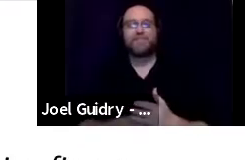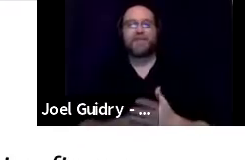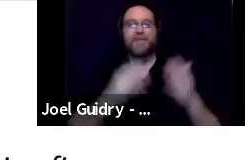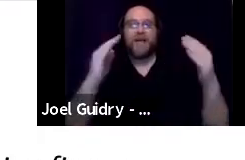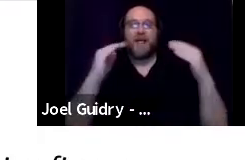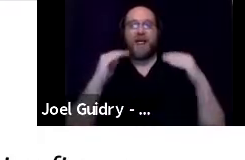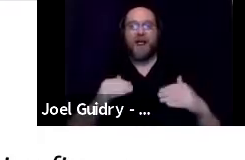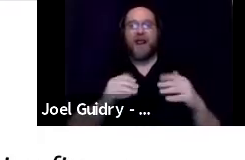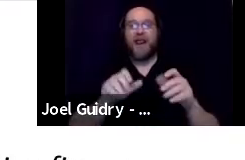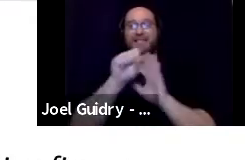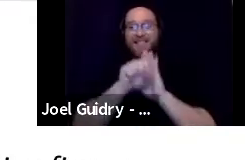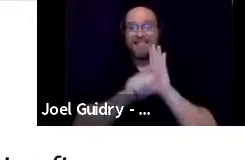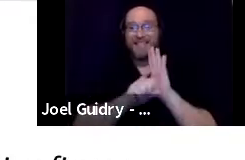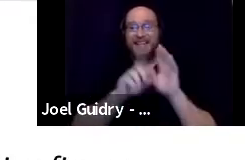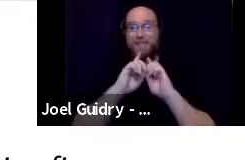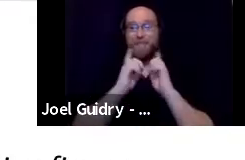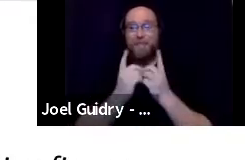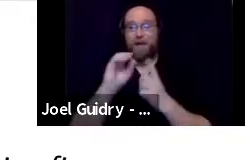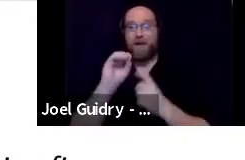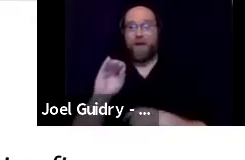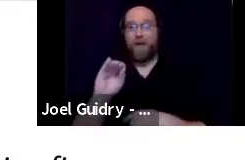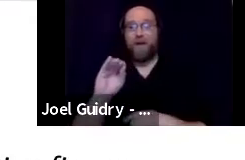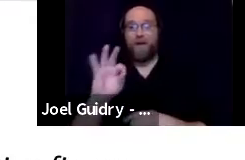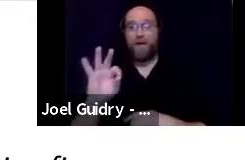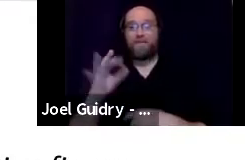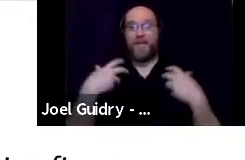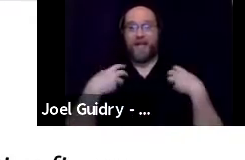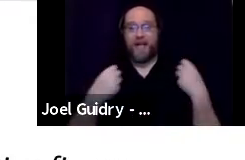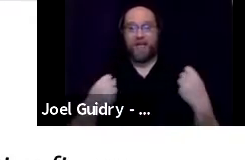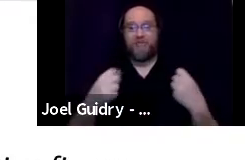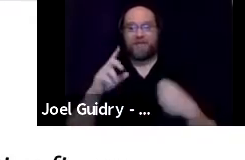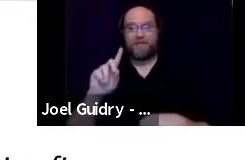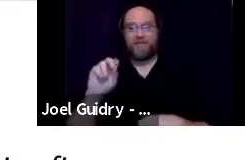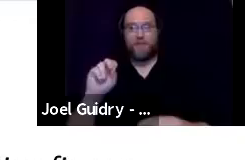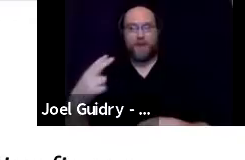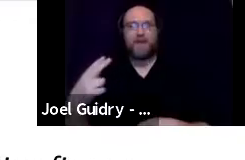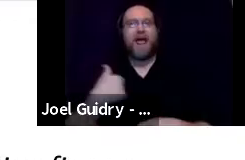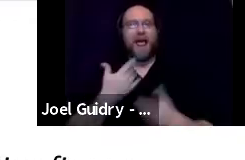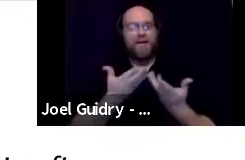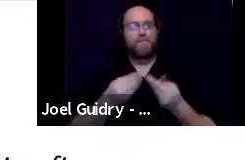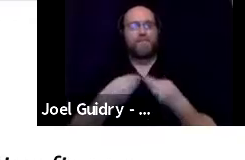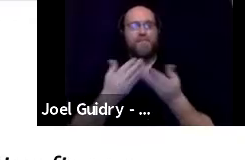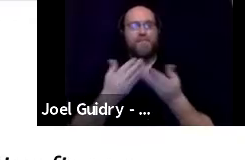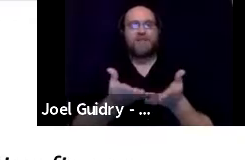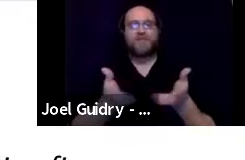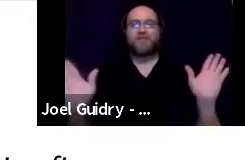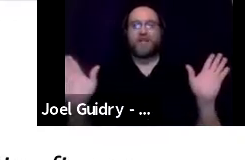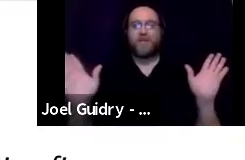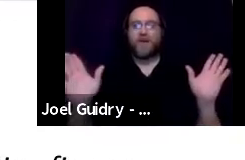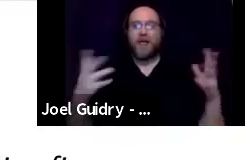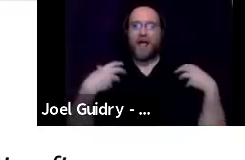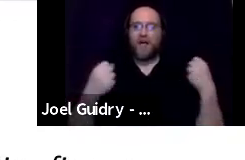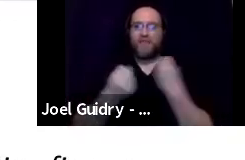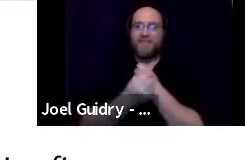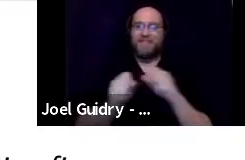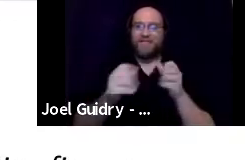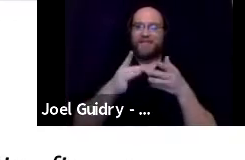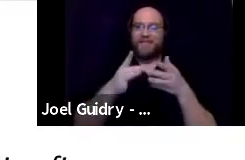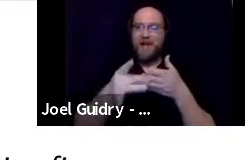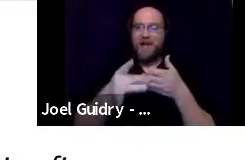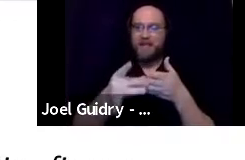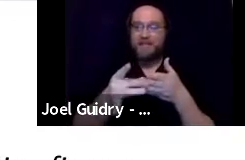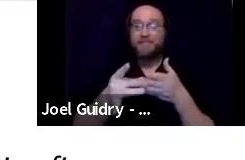Health, provides general health and safety guidance. They are recommendations. They're